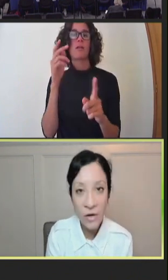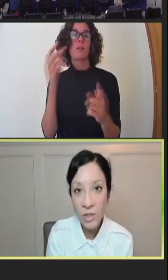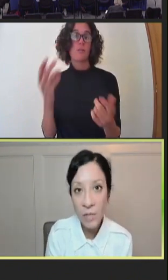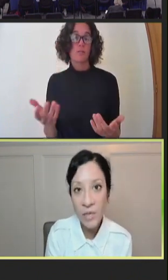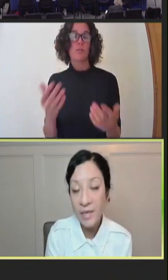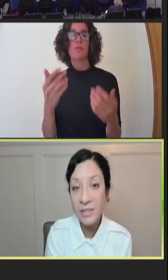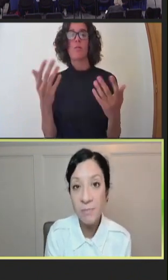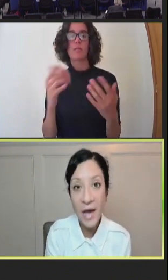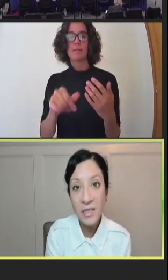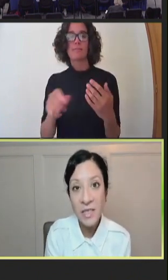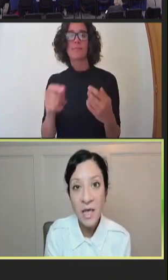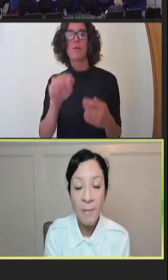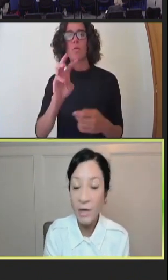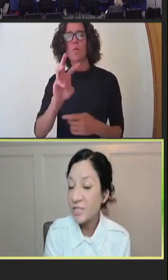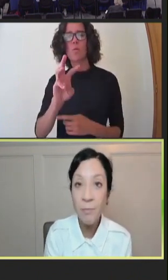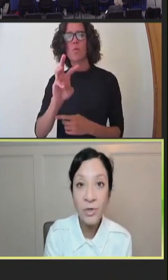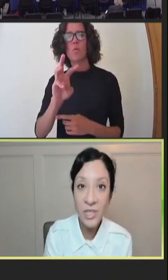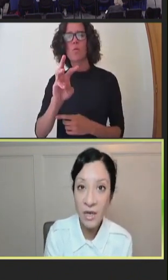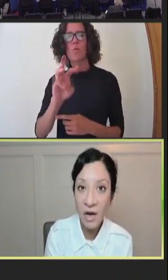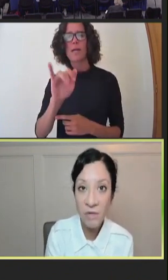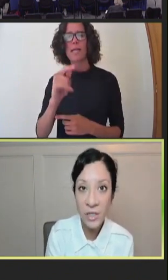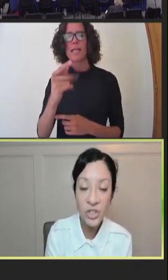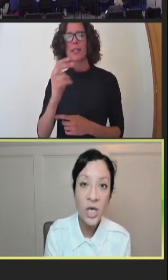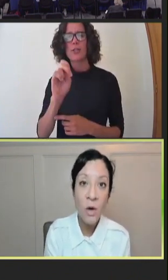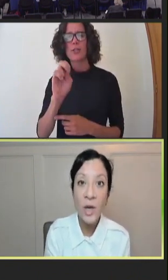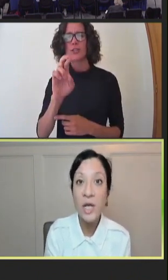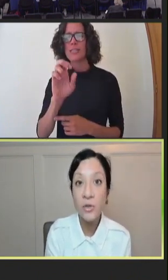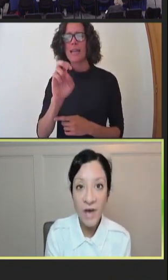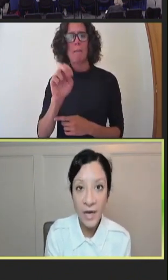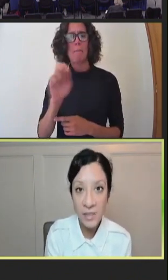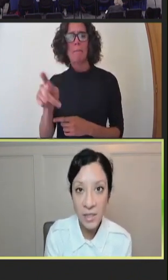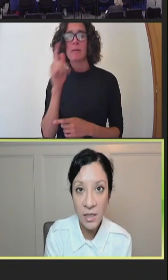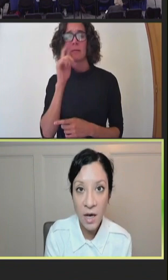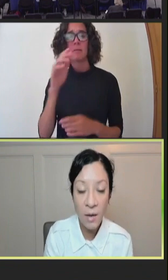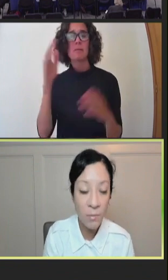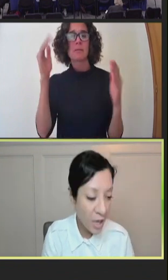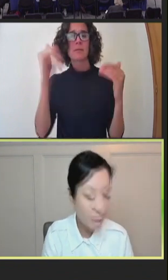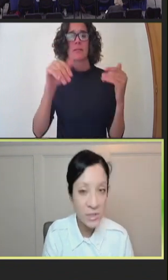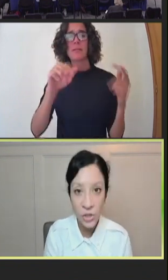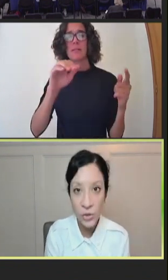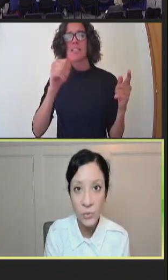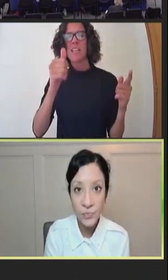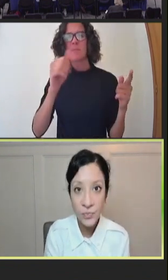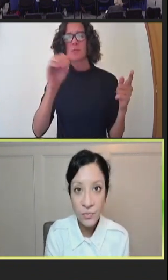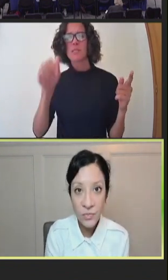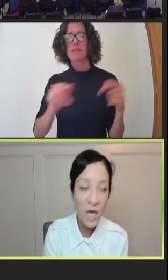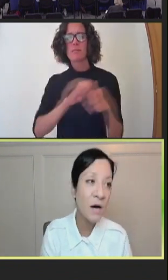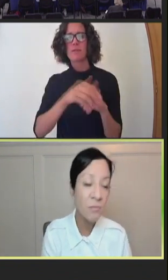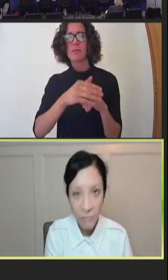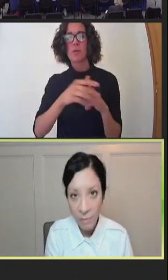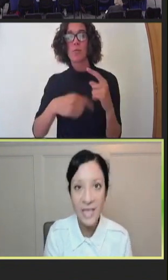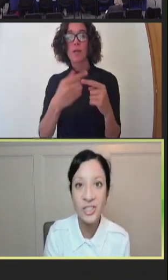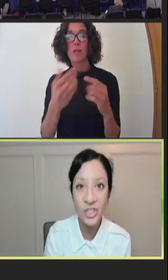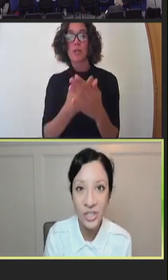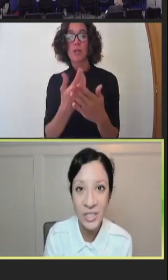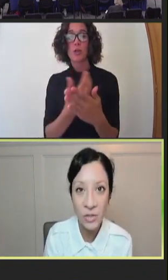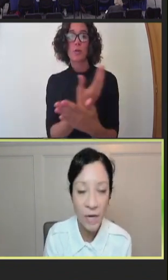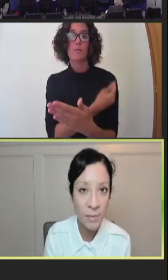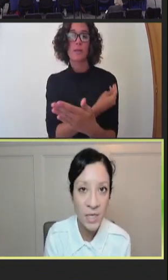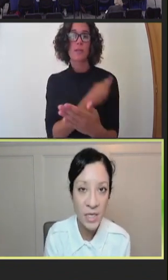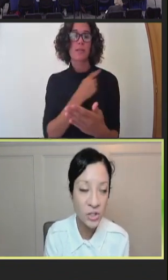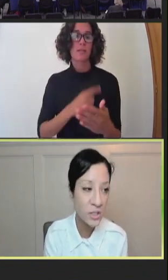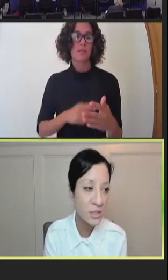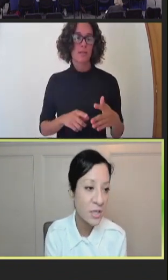Now, generally, we expect about 10% coverage when a new vaccine comes to from licensure